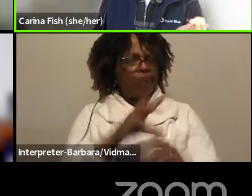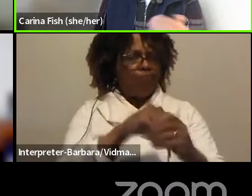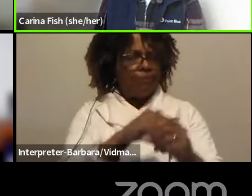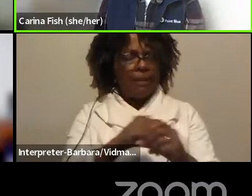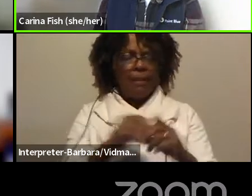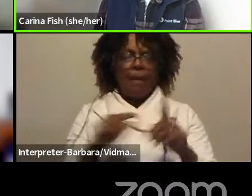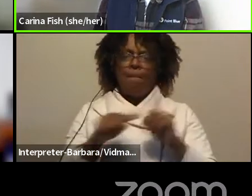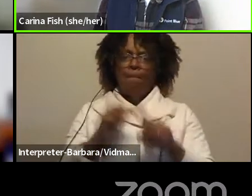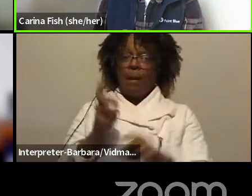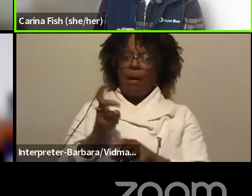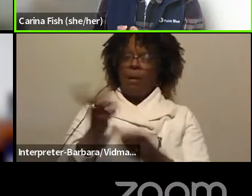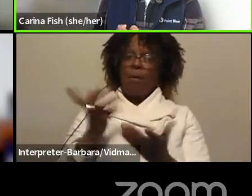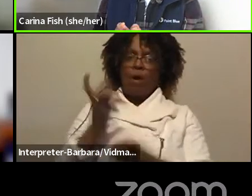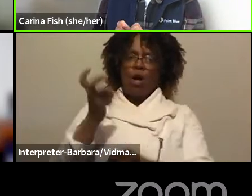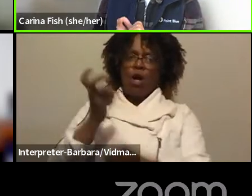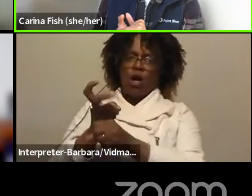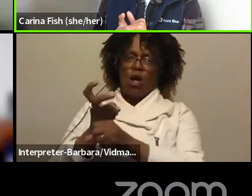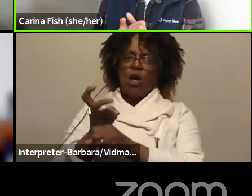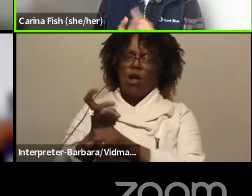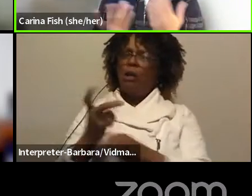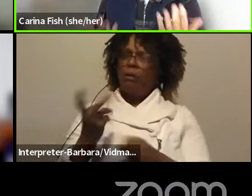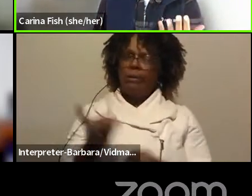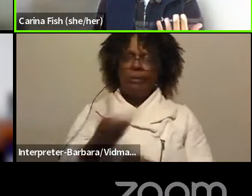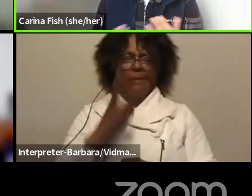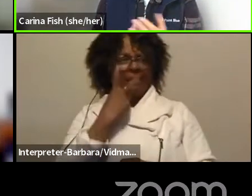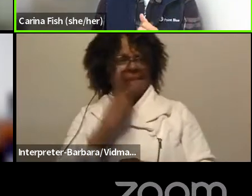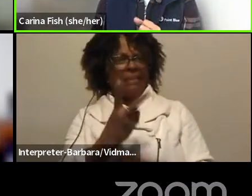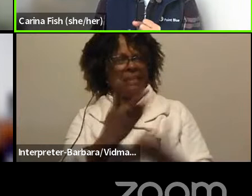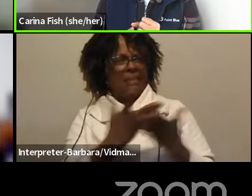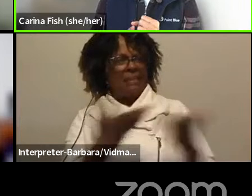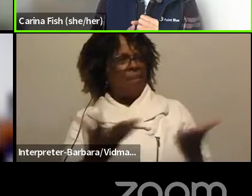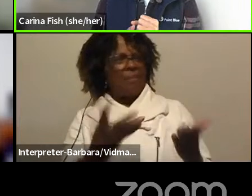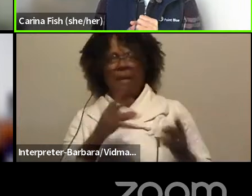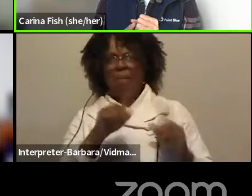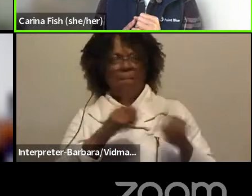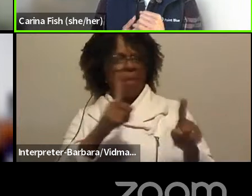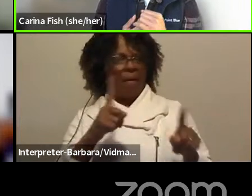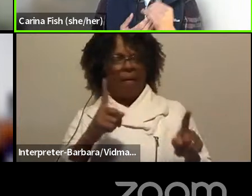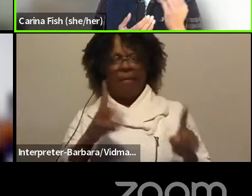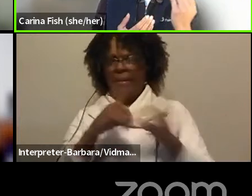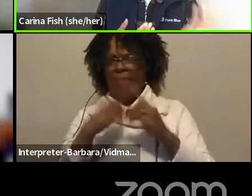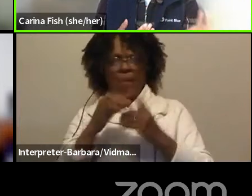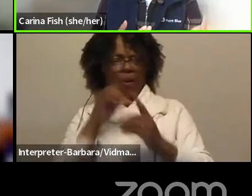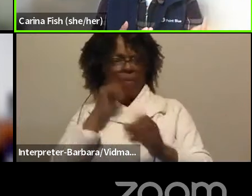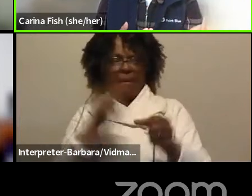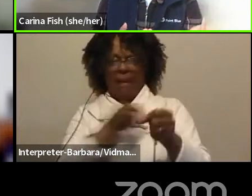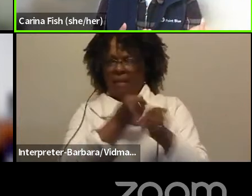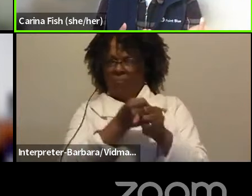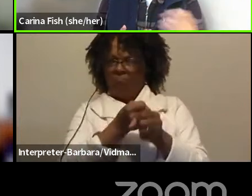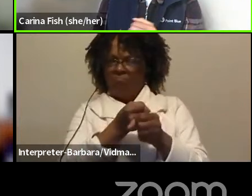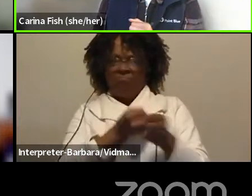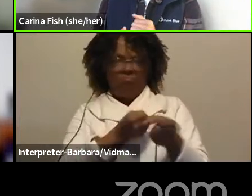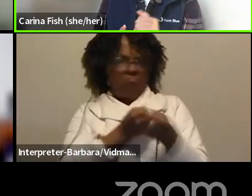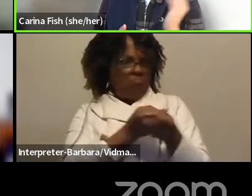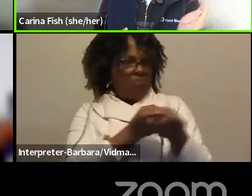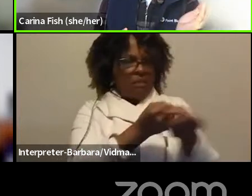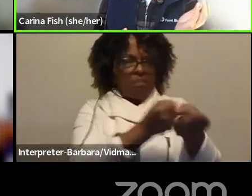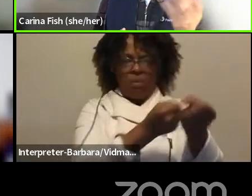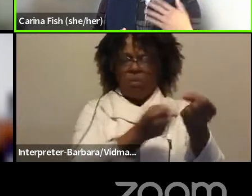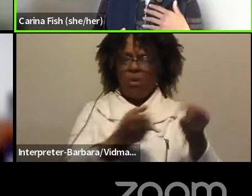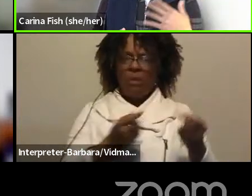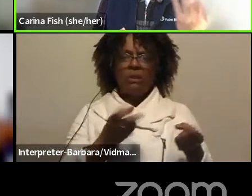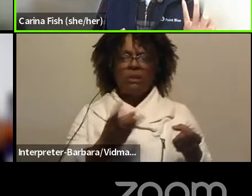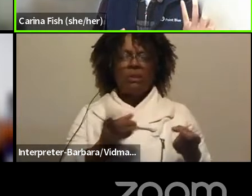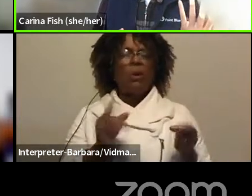they're not putting the resources behind it and they're still asking for your time. At that point, I typically utilize allies and have